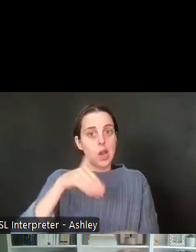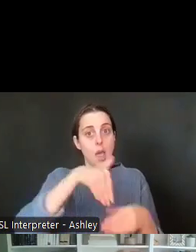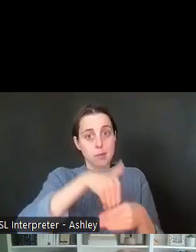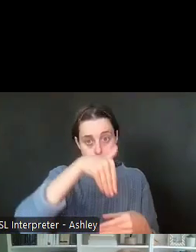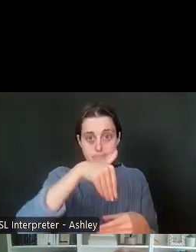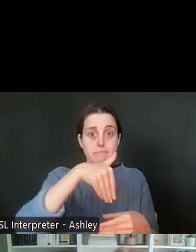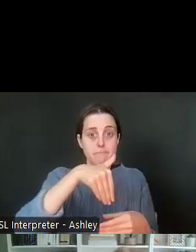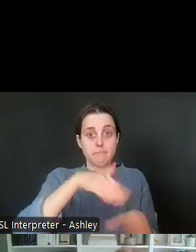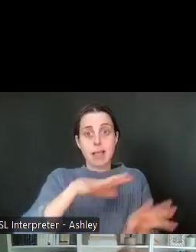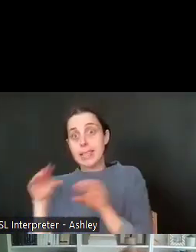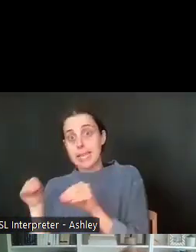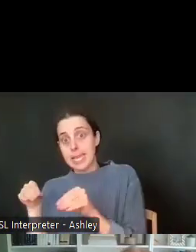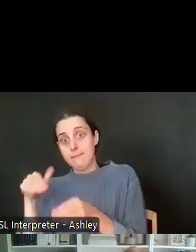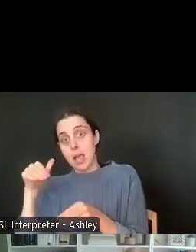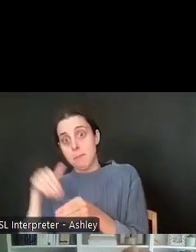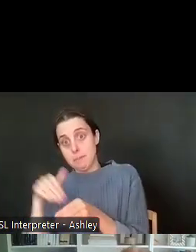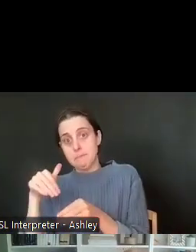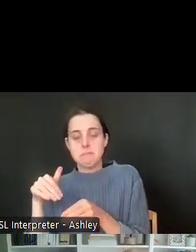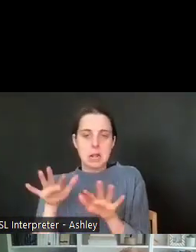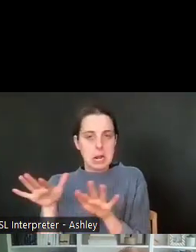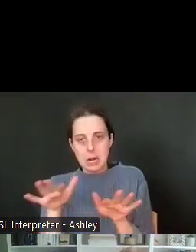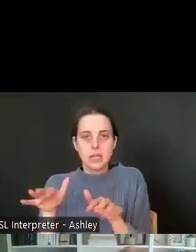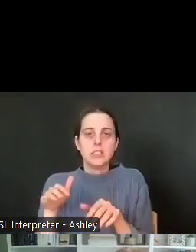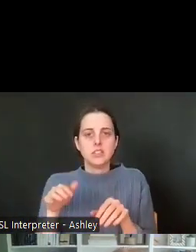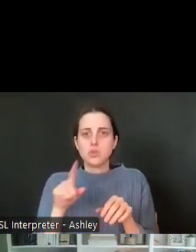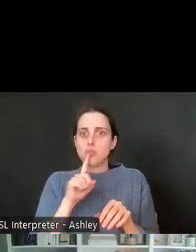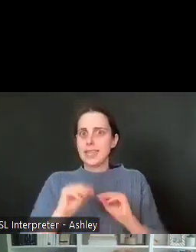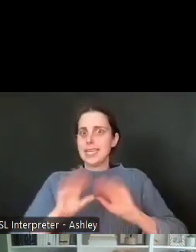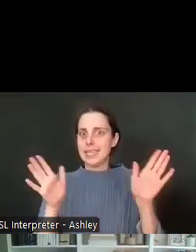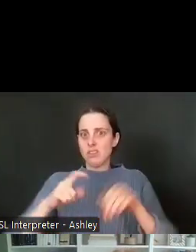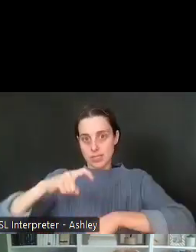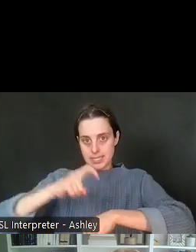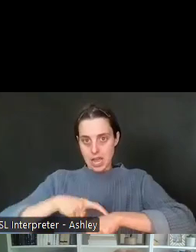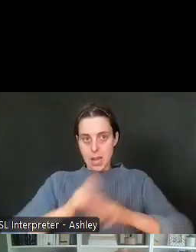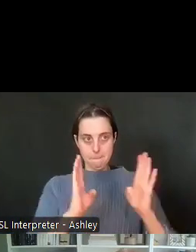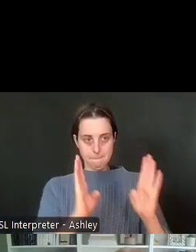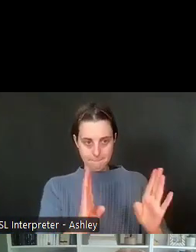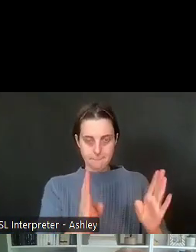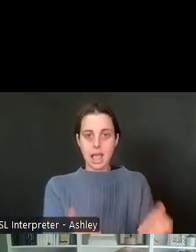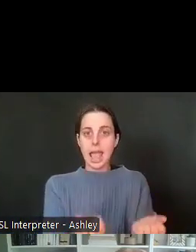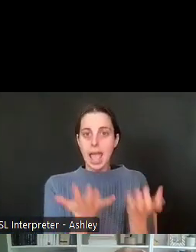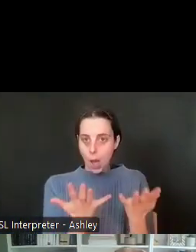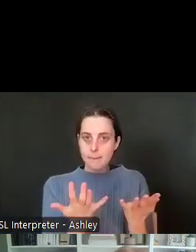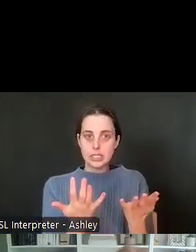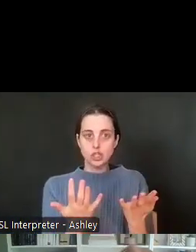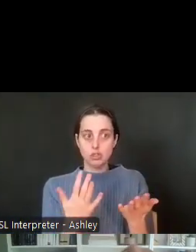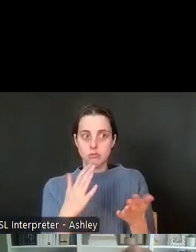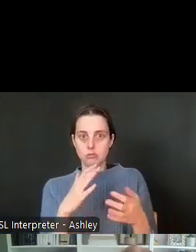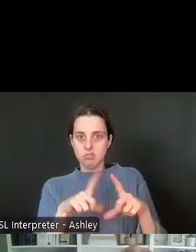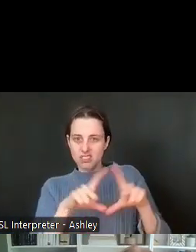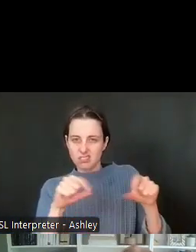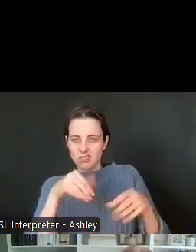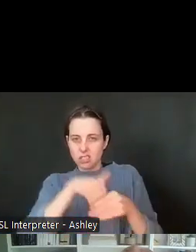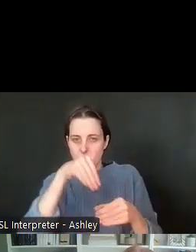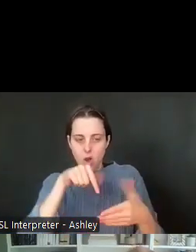my time card again. So there was this really clear output of here's how much time on your time card that you've